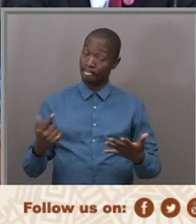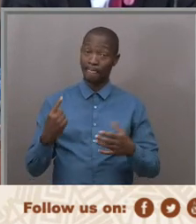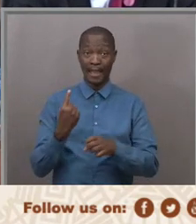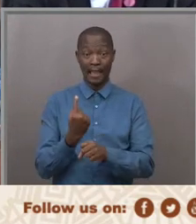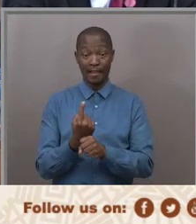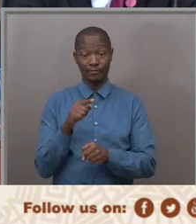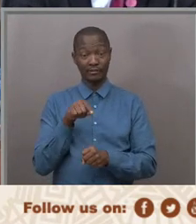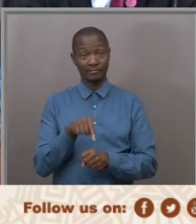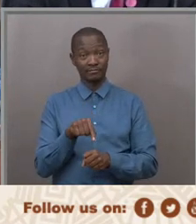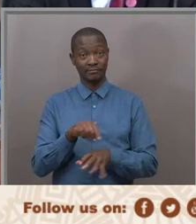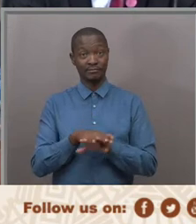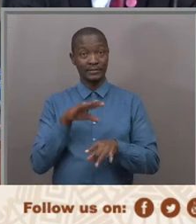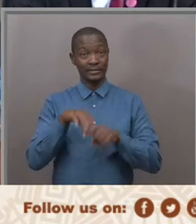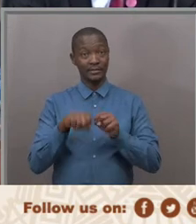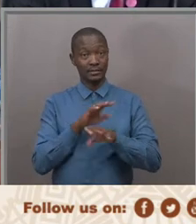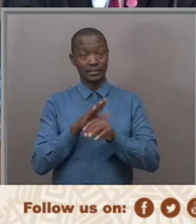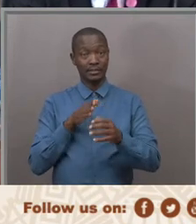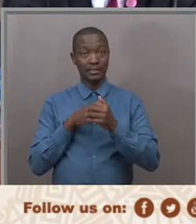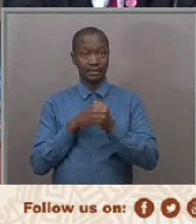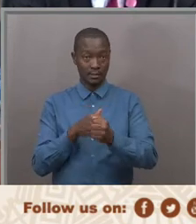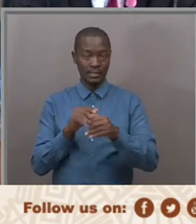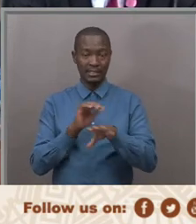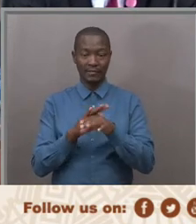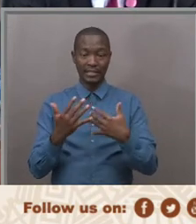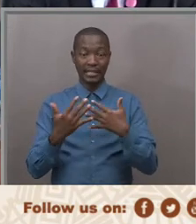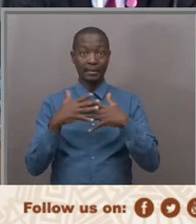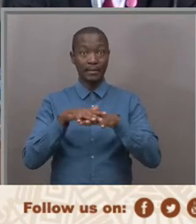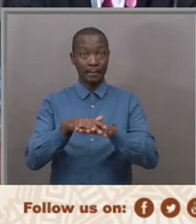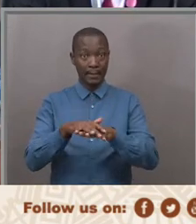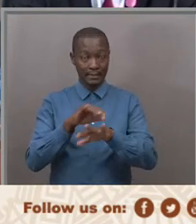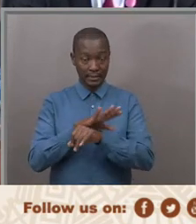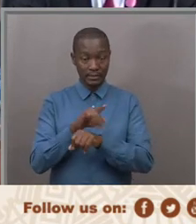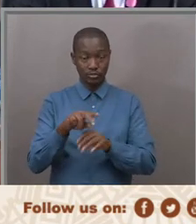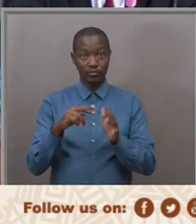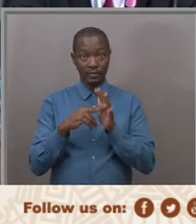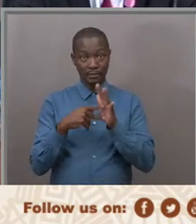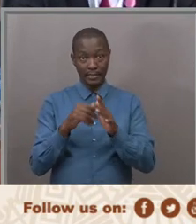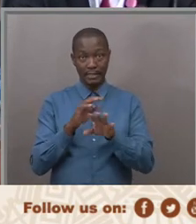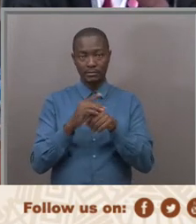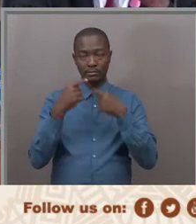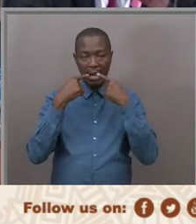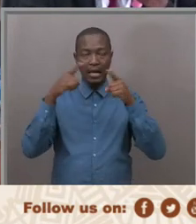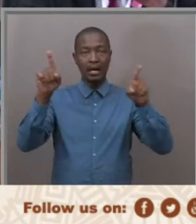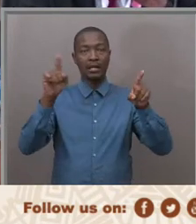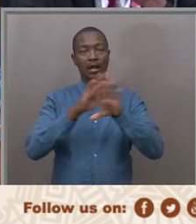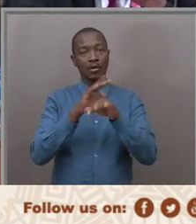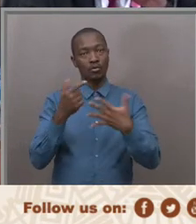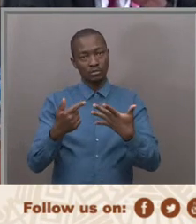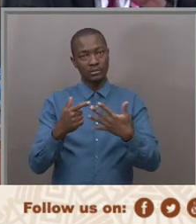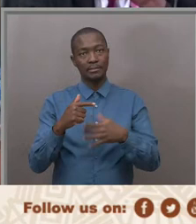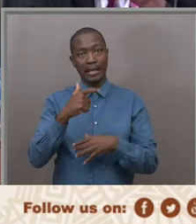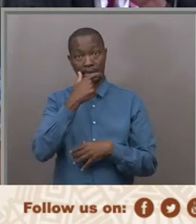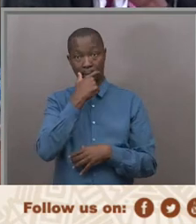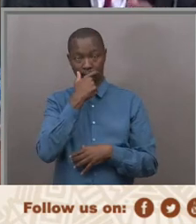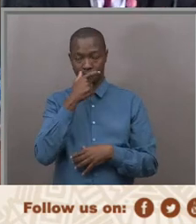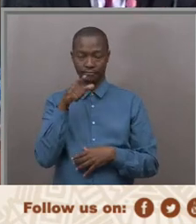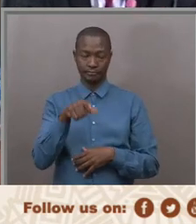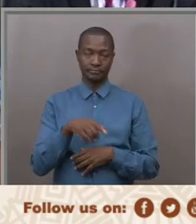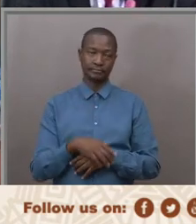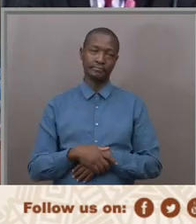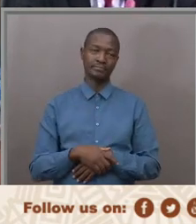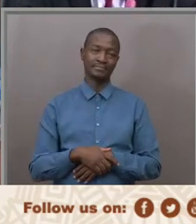the implementation of the plan announced by President Cyril Ramaphosa. We are focusing on our